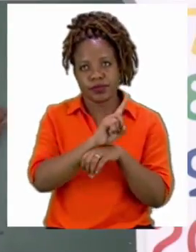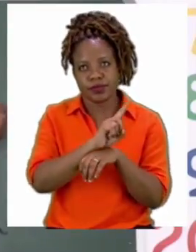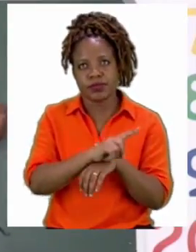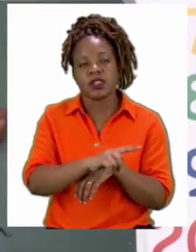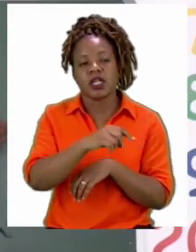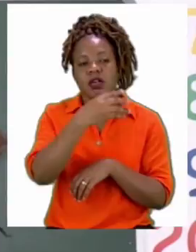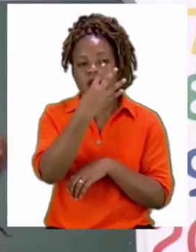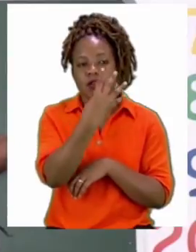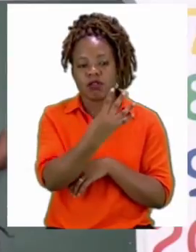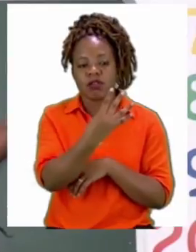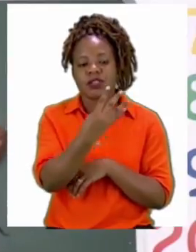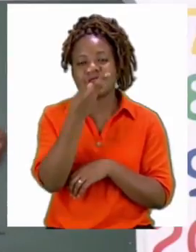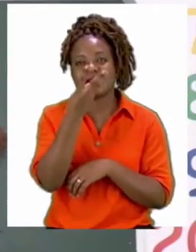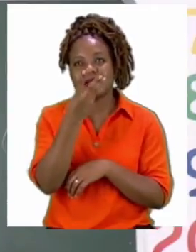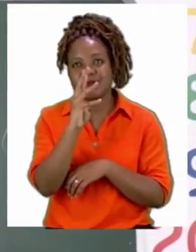46